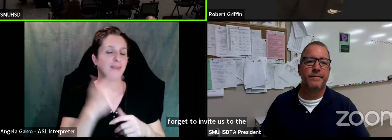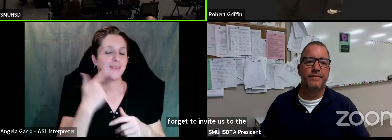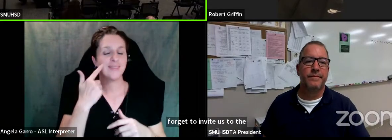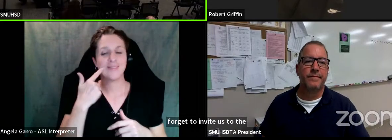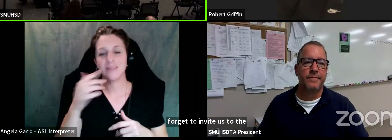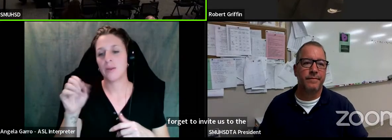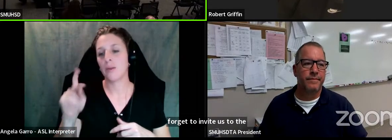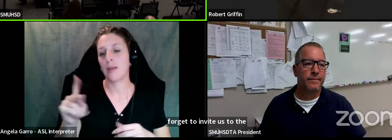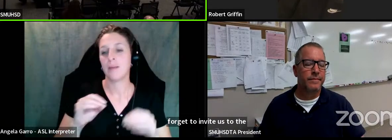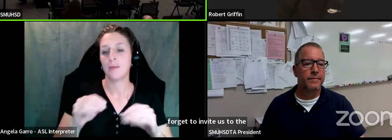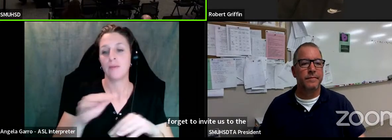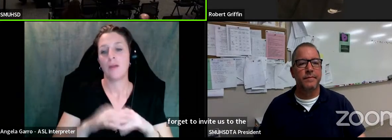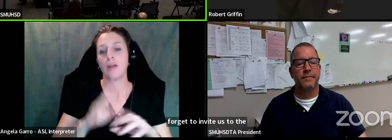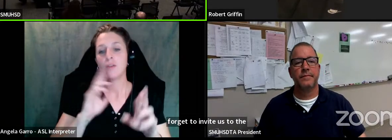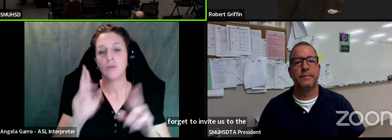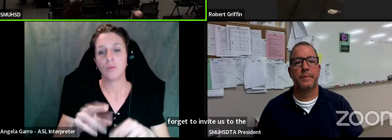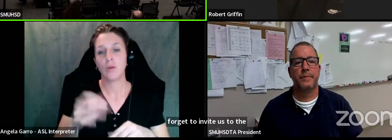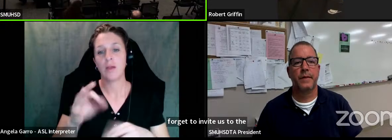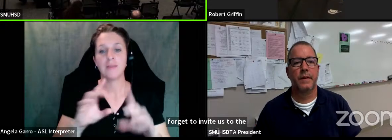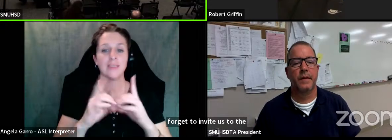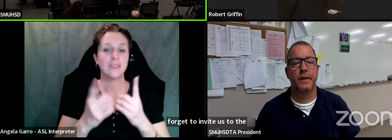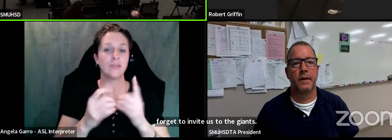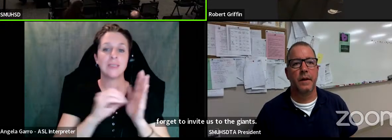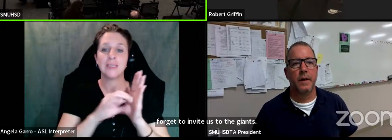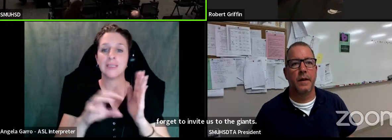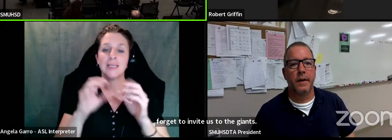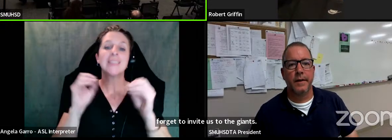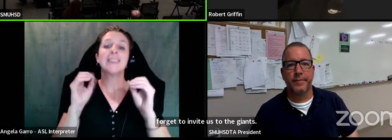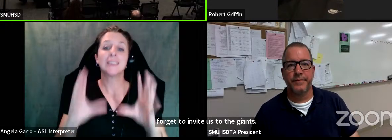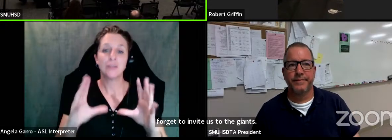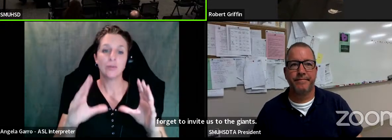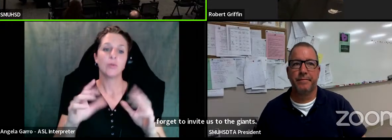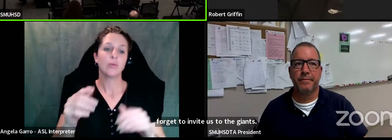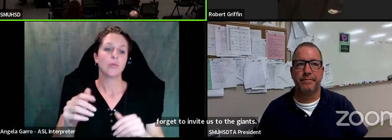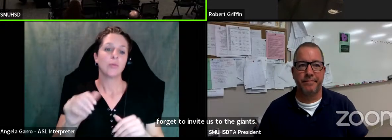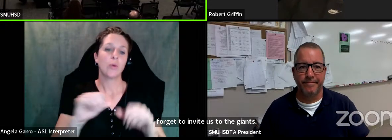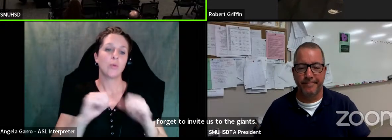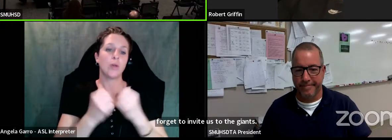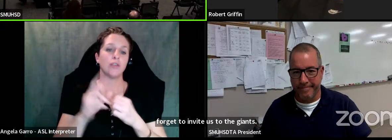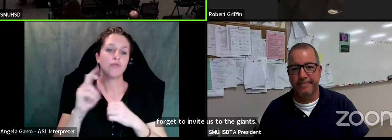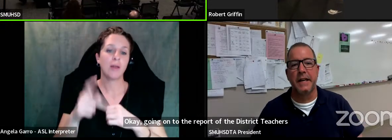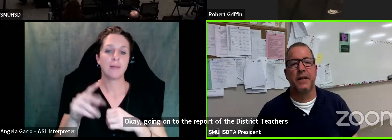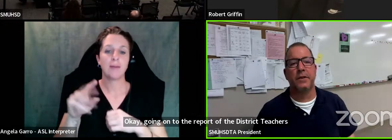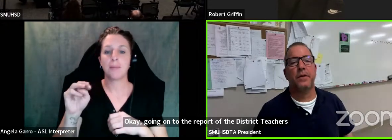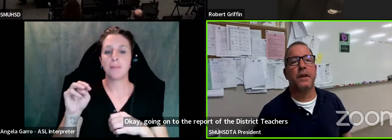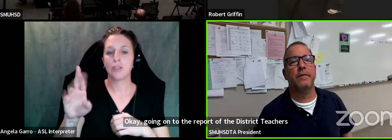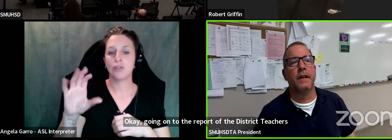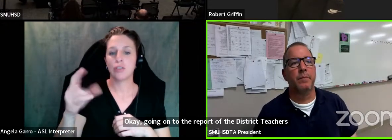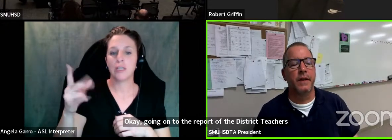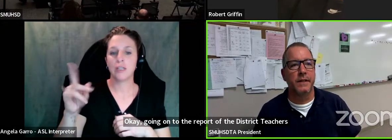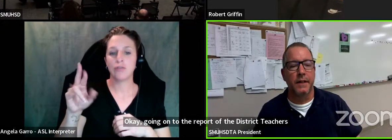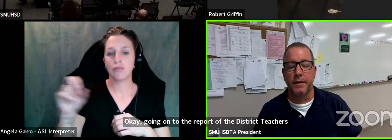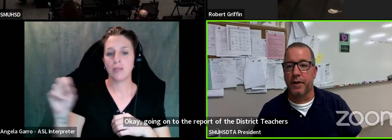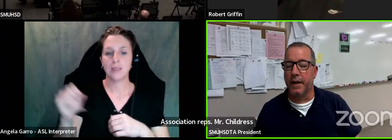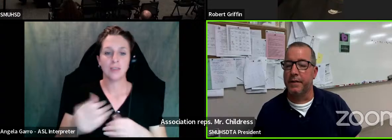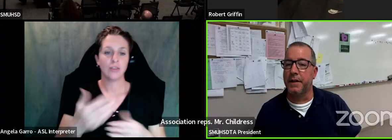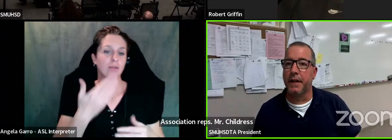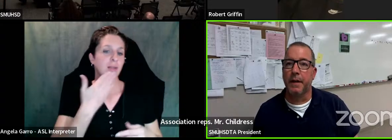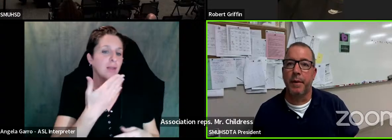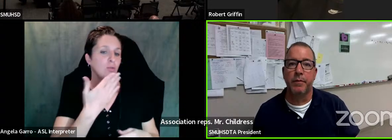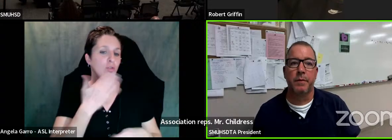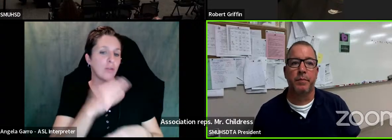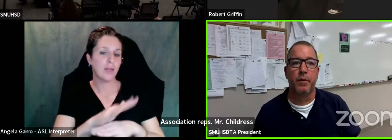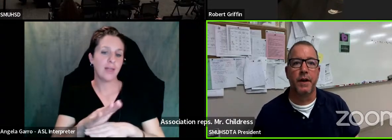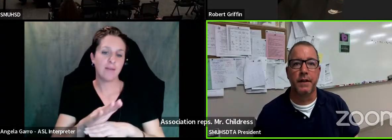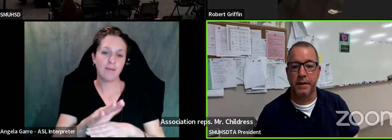Okay, going on to the report of the District Teachers Association reps. Mr. Childress. Thank you. Good evening, President Andrade